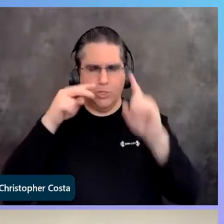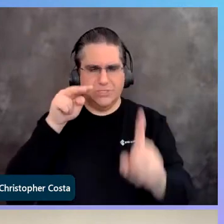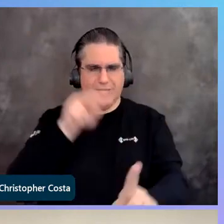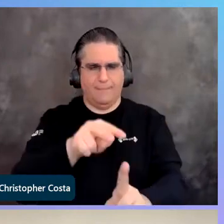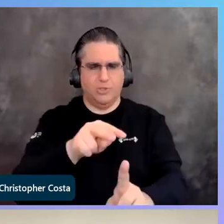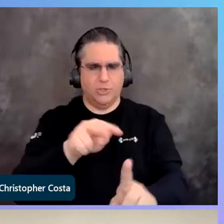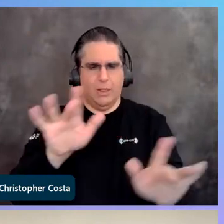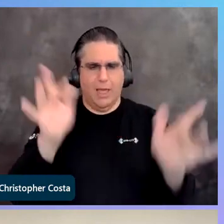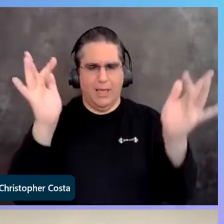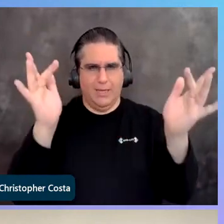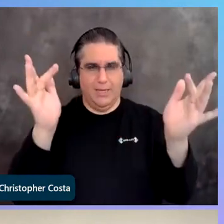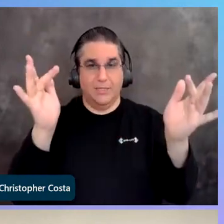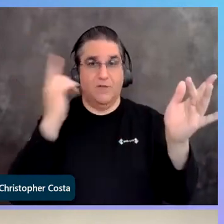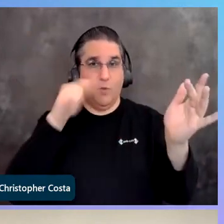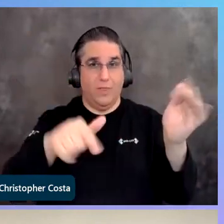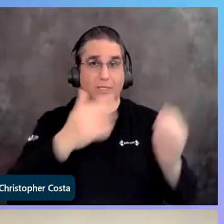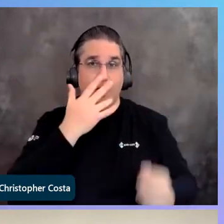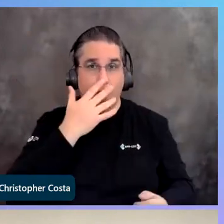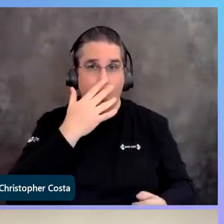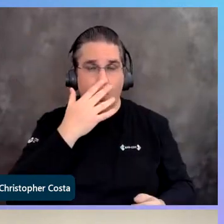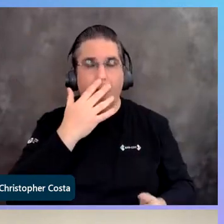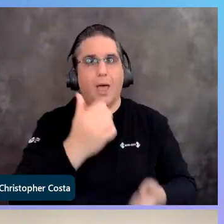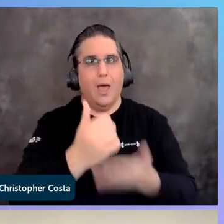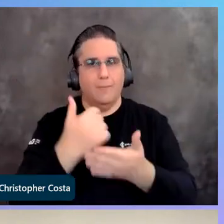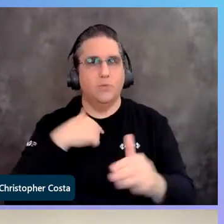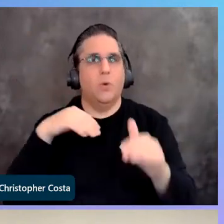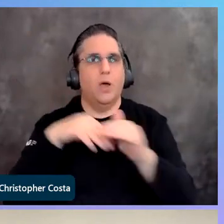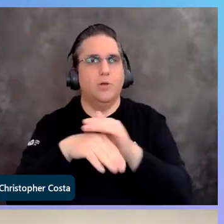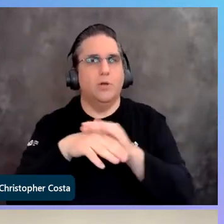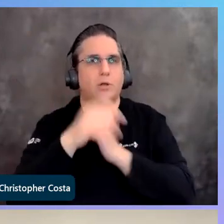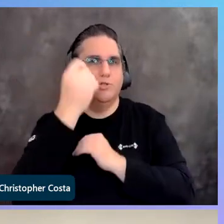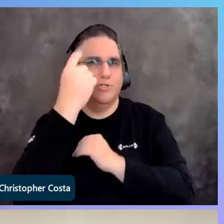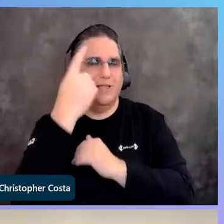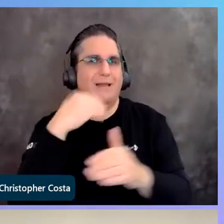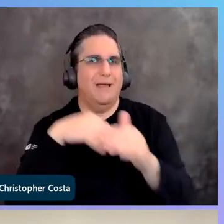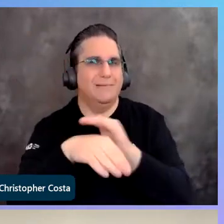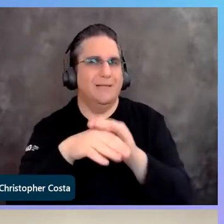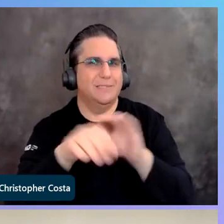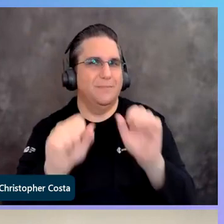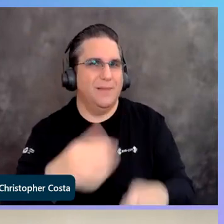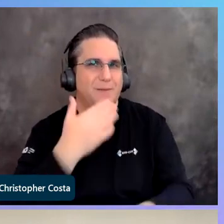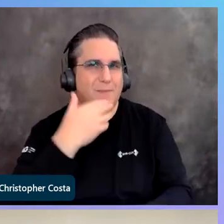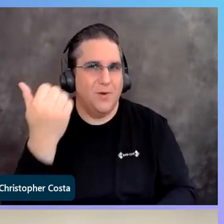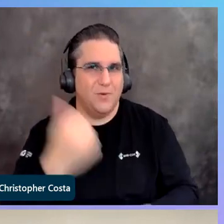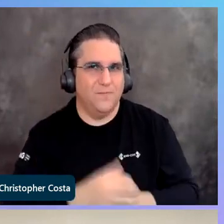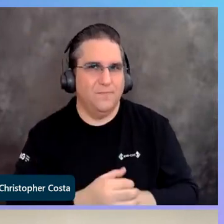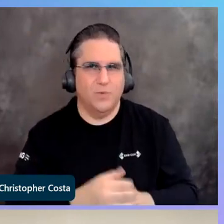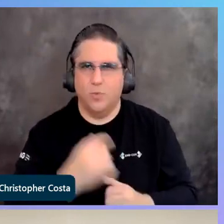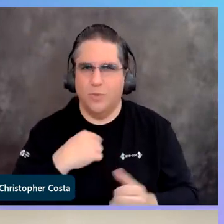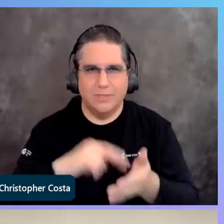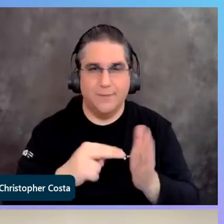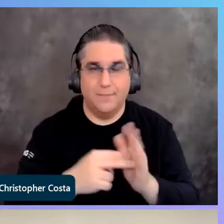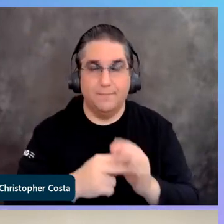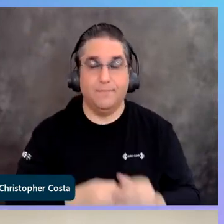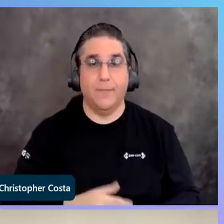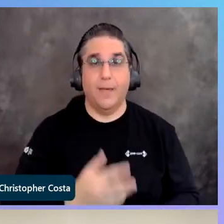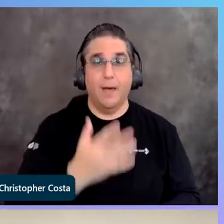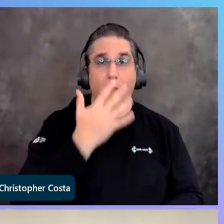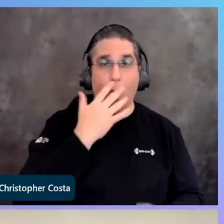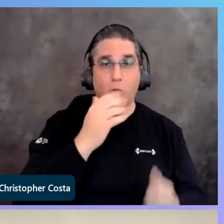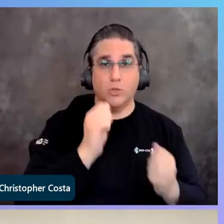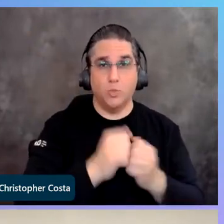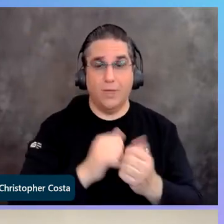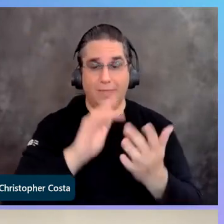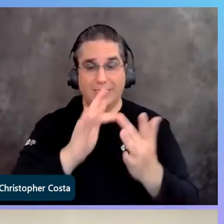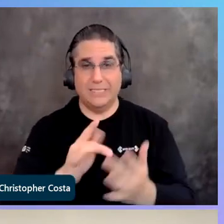able to understand accessibility at a deeper level. So what do I mean by that? Well, colors in digital design